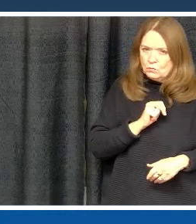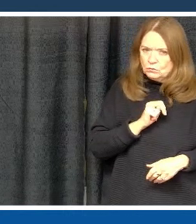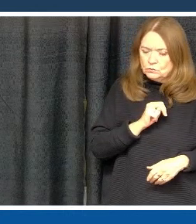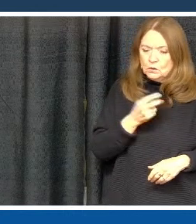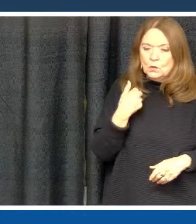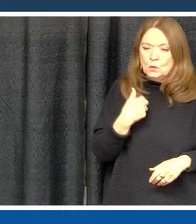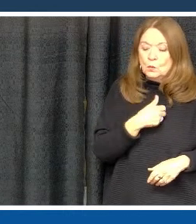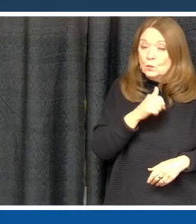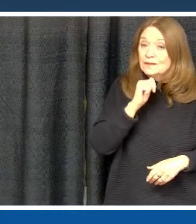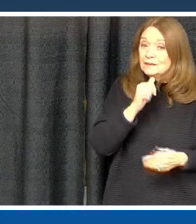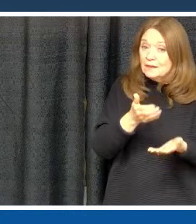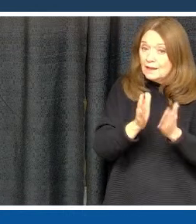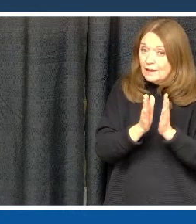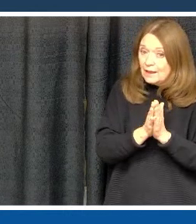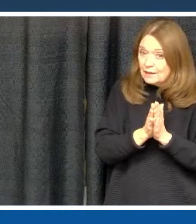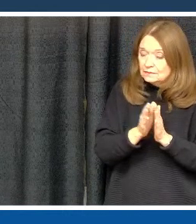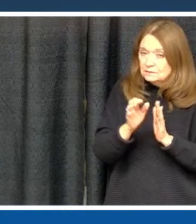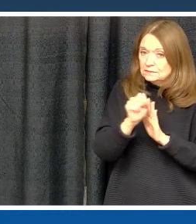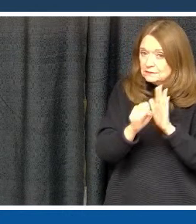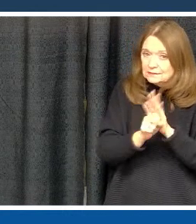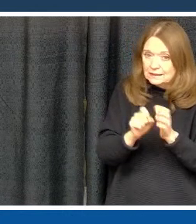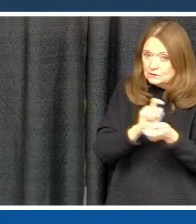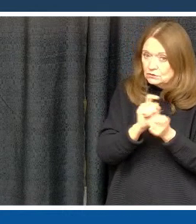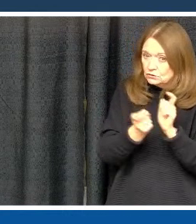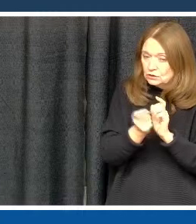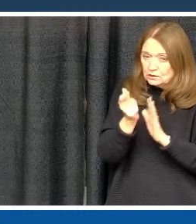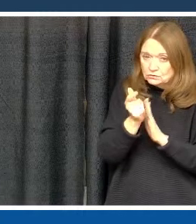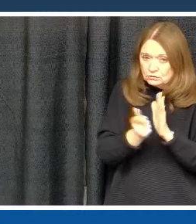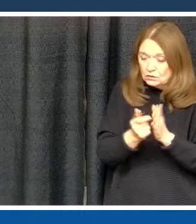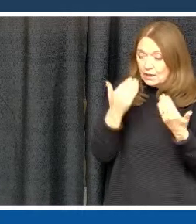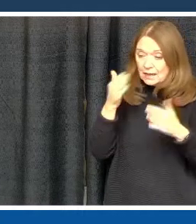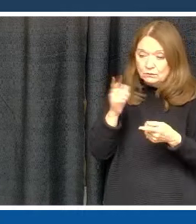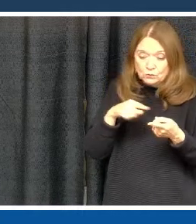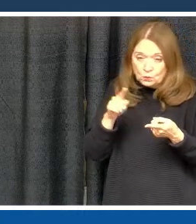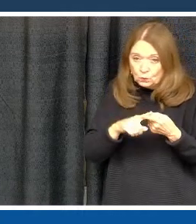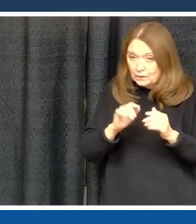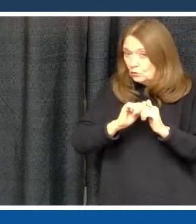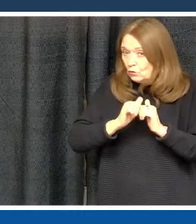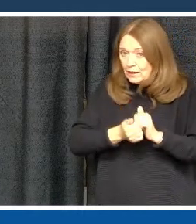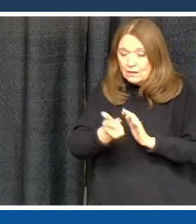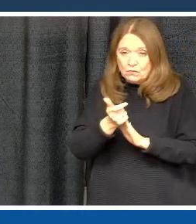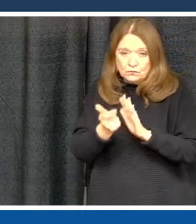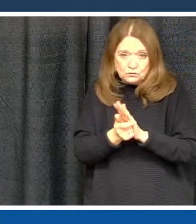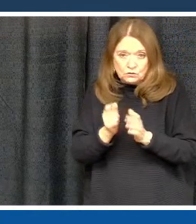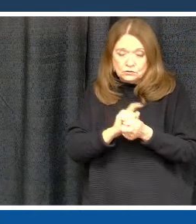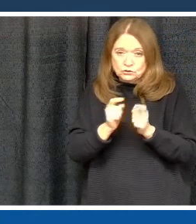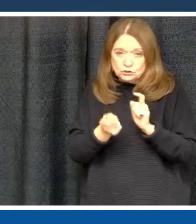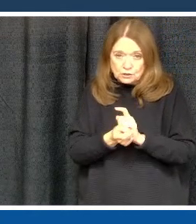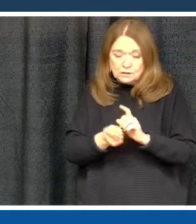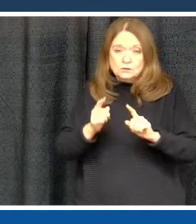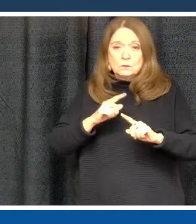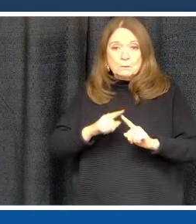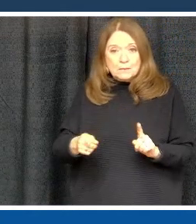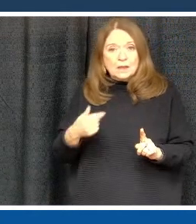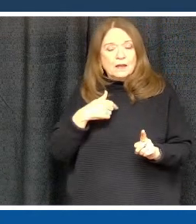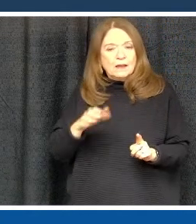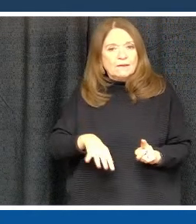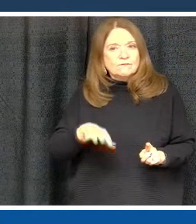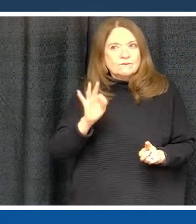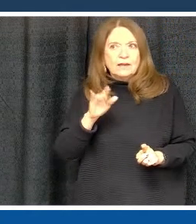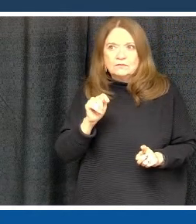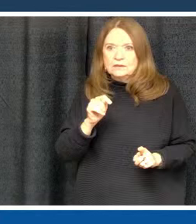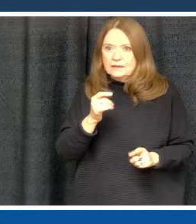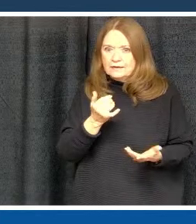did not ask the state to change the law. I do not know when or how the law changed. I found it kind